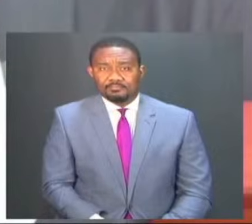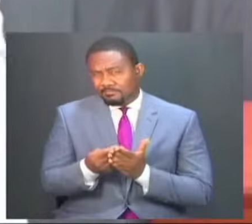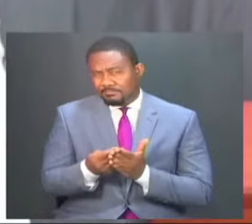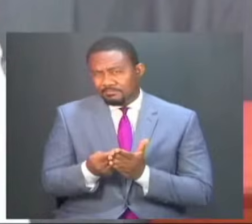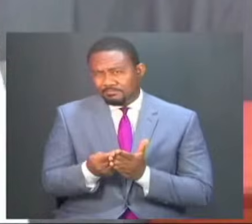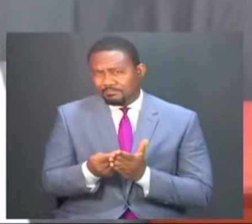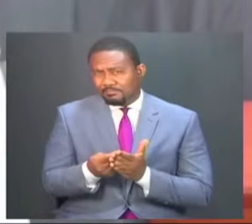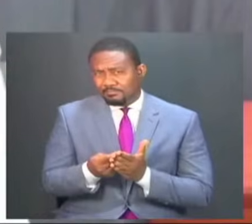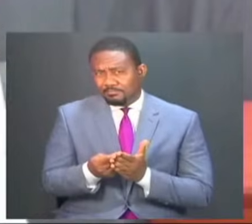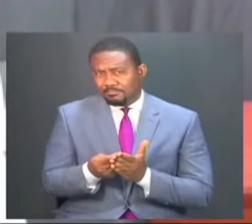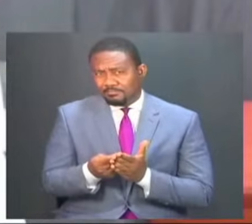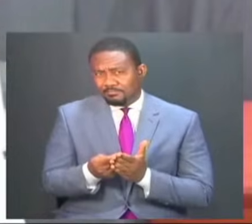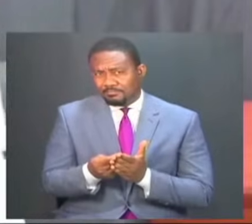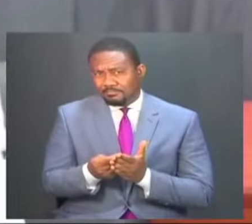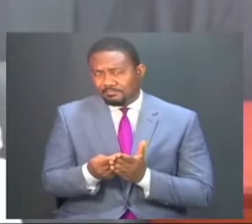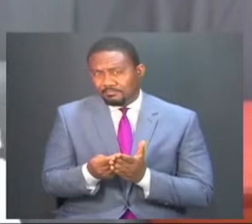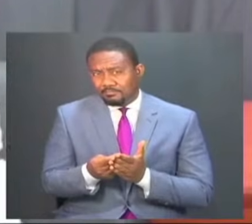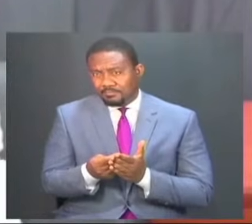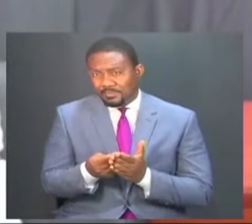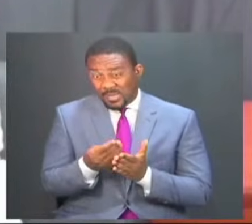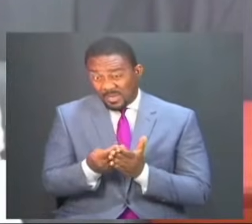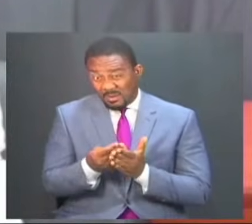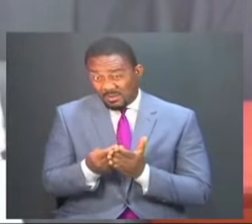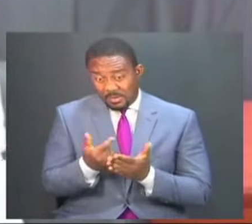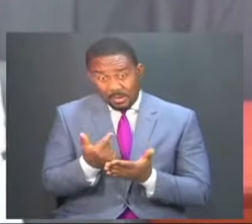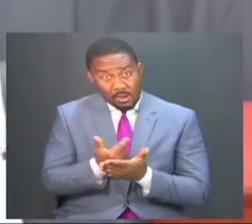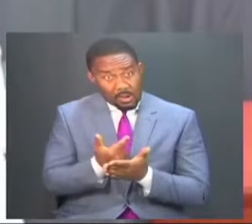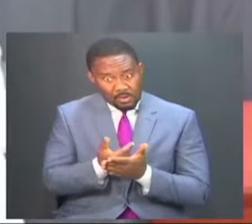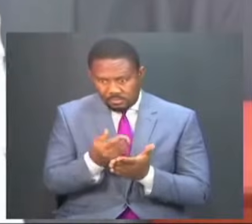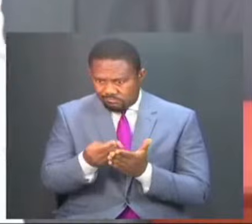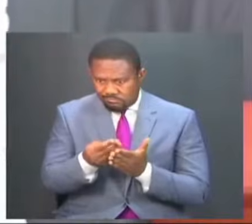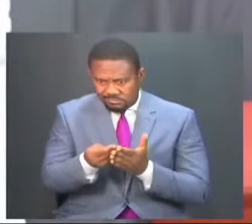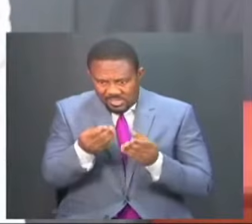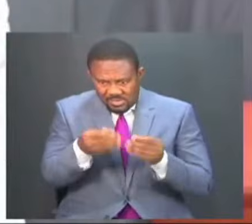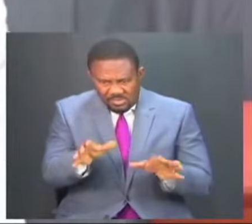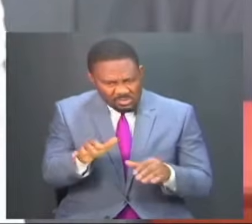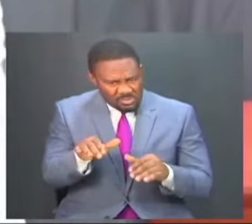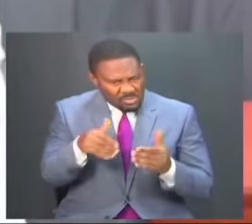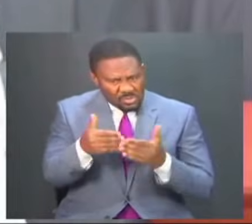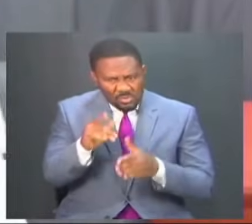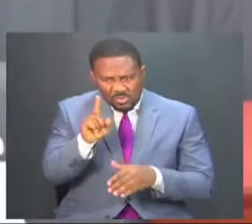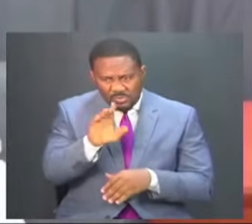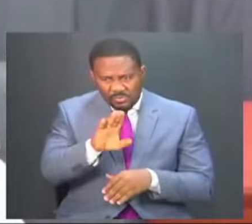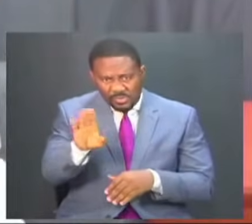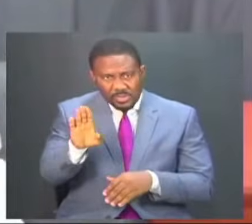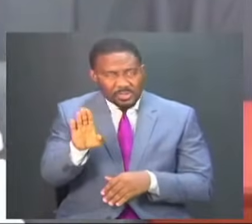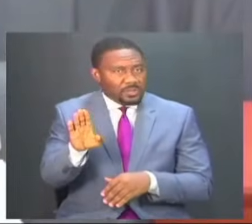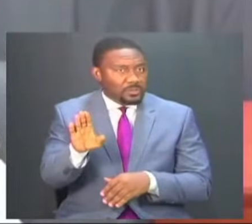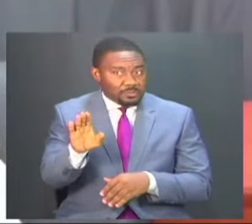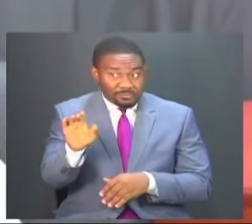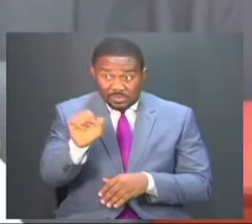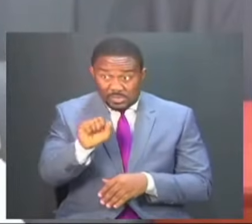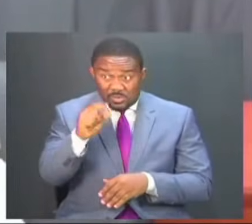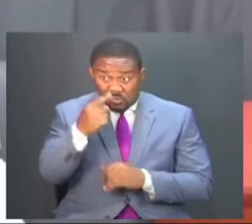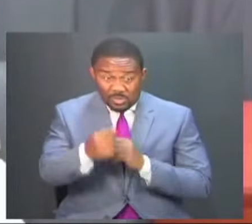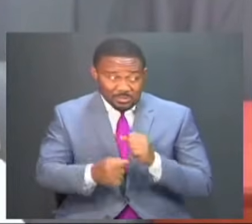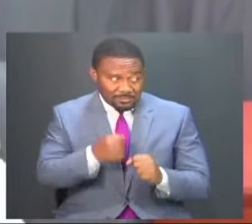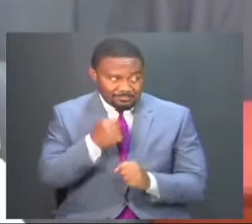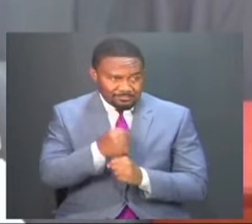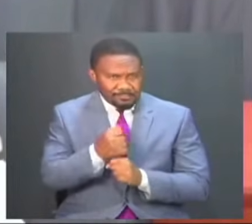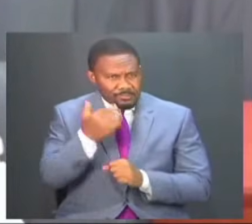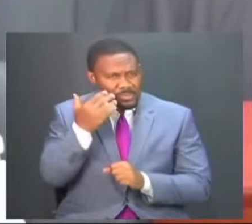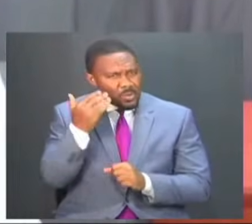it, Ghana is losing almost more than $1 billion every year, because